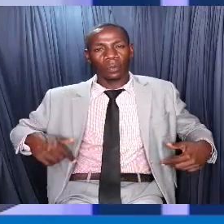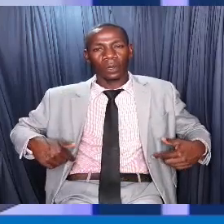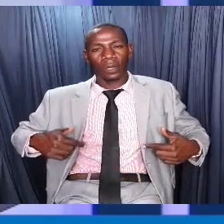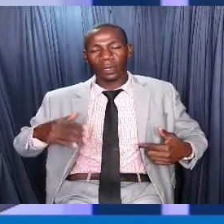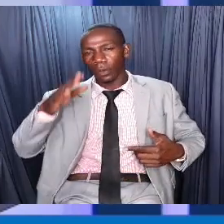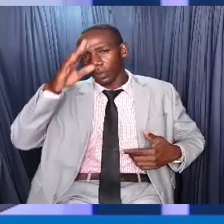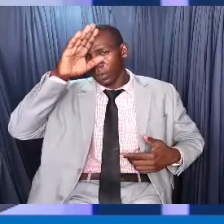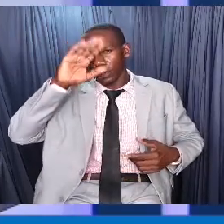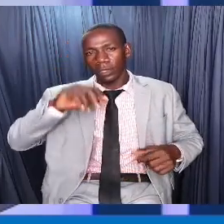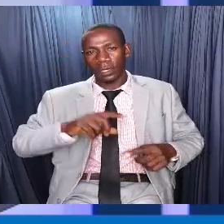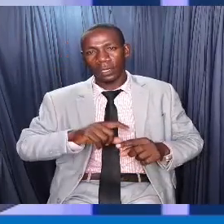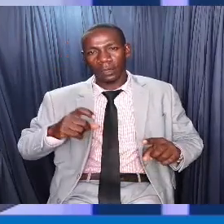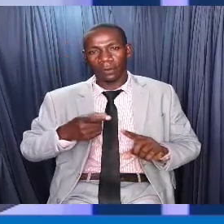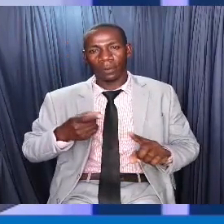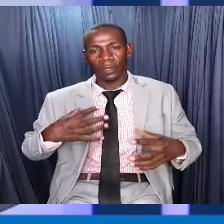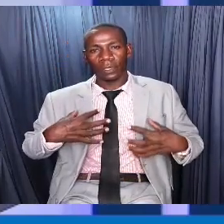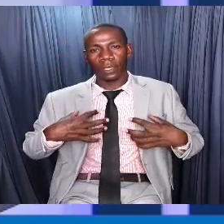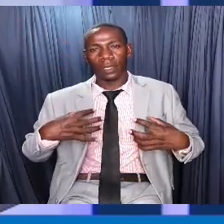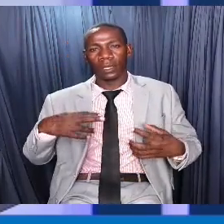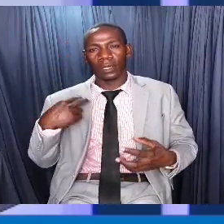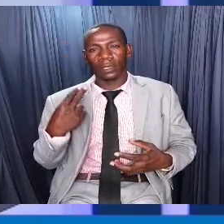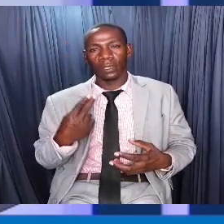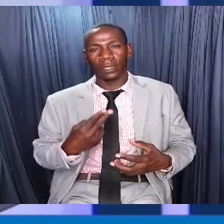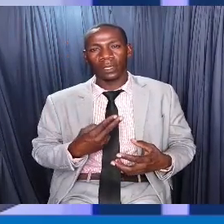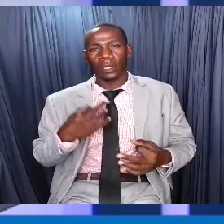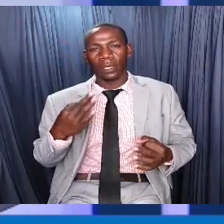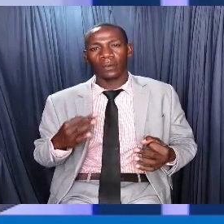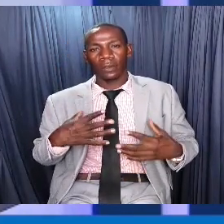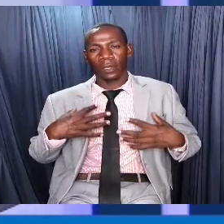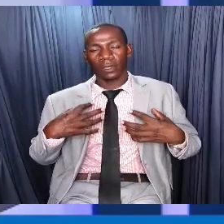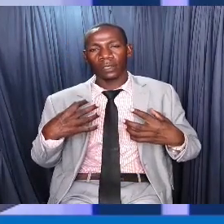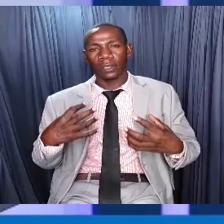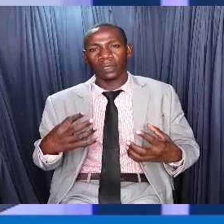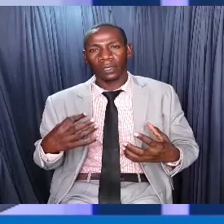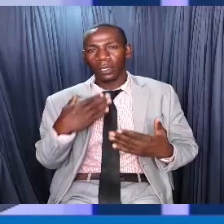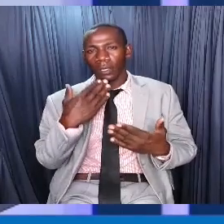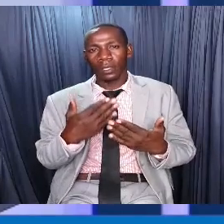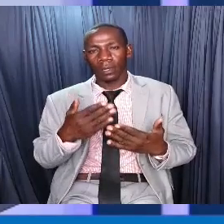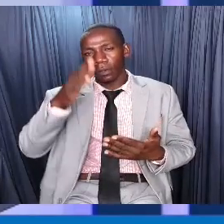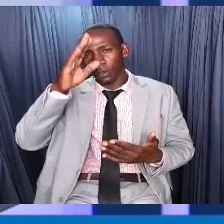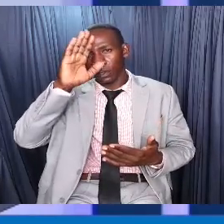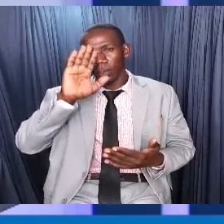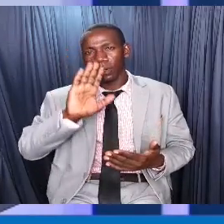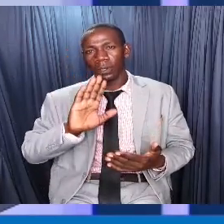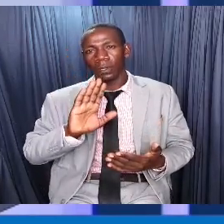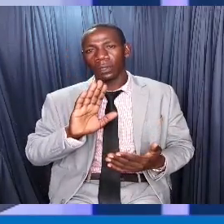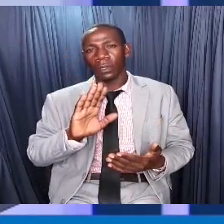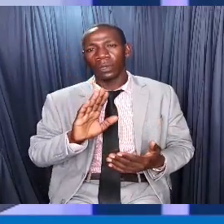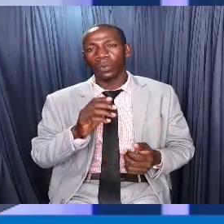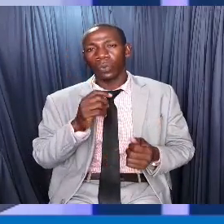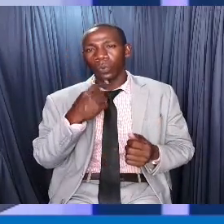atuondolee. God to take away from us. Atuponye. And heal us. Kama wewe ulipona, if you are healed, shukuru Mungu. Thank God. Ambaye